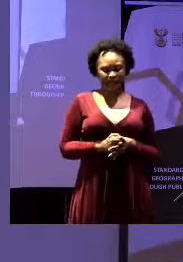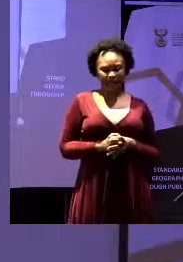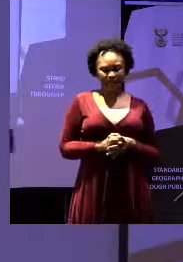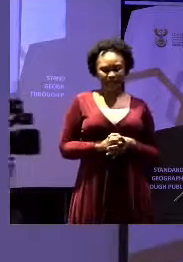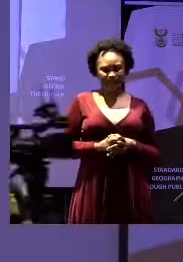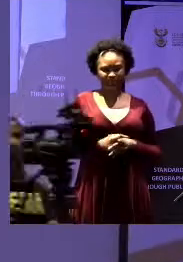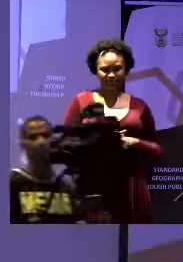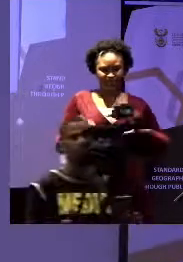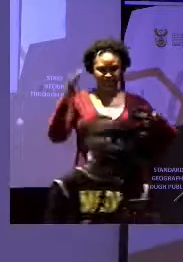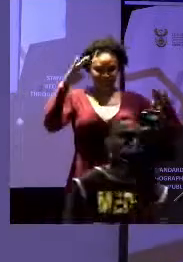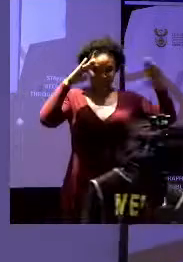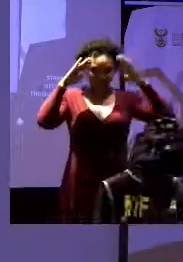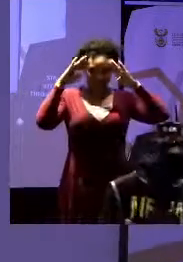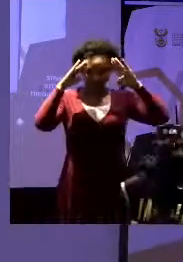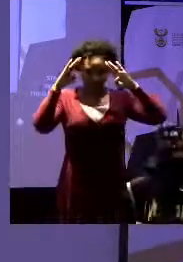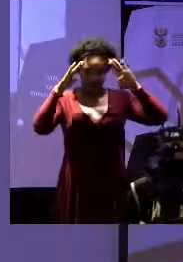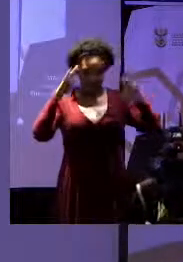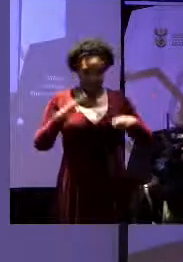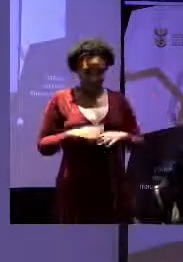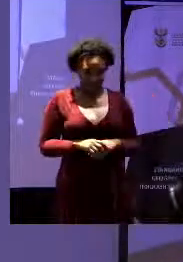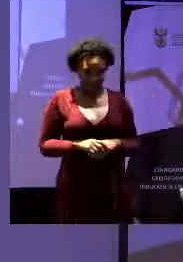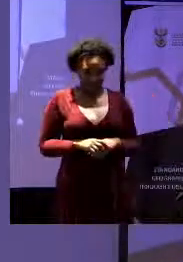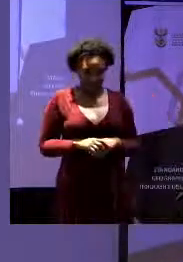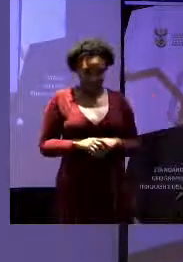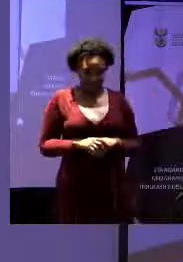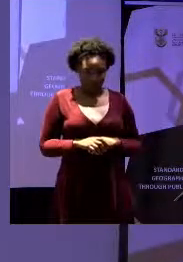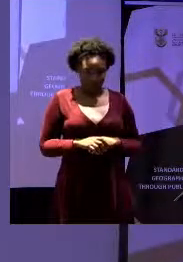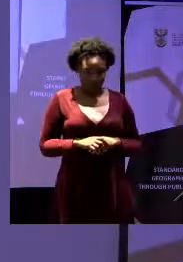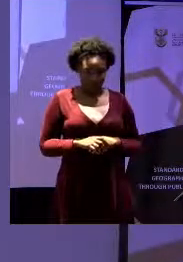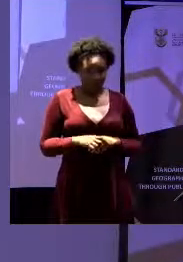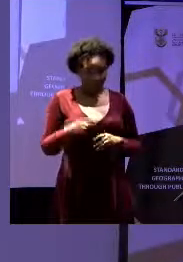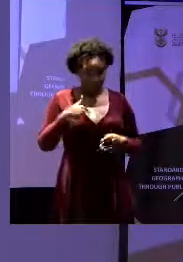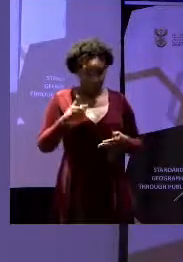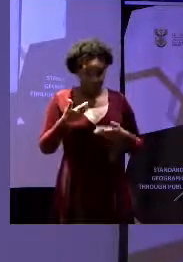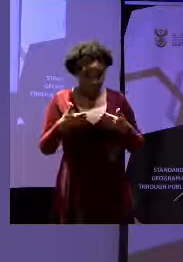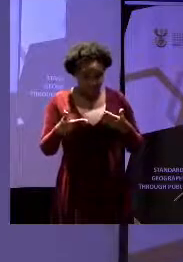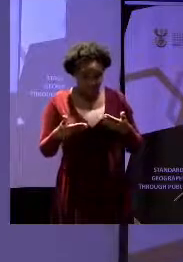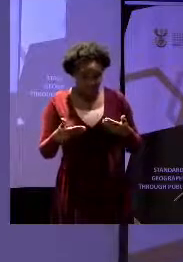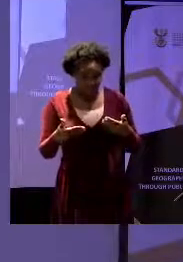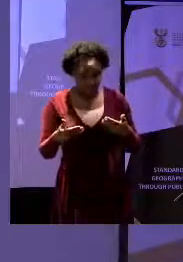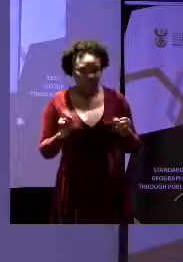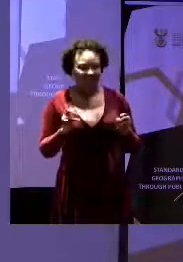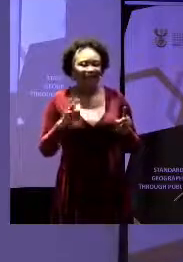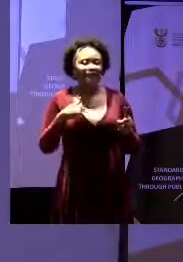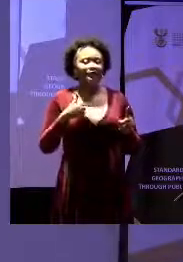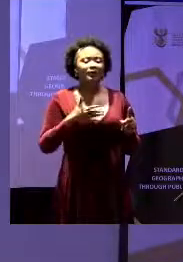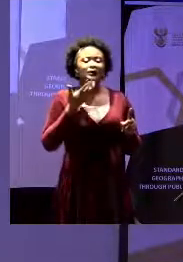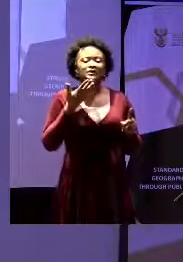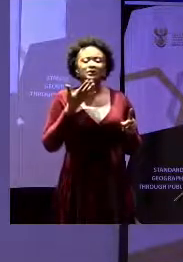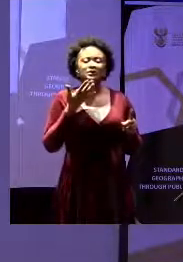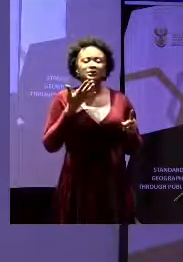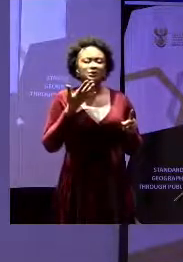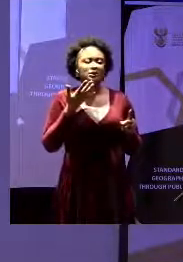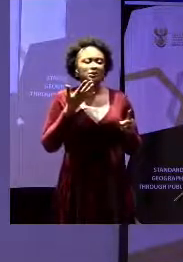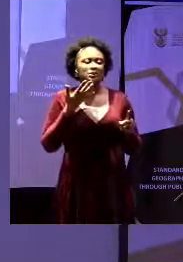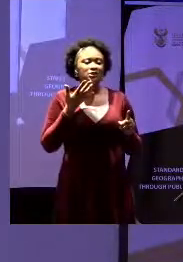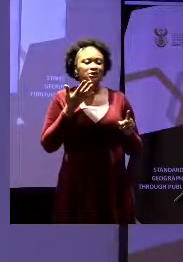Good afternoon. Afternoon, sir. May I speak? I wanted to find out with just